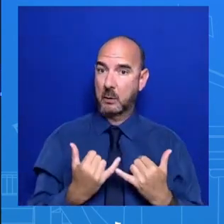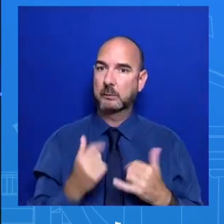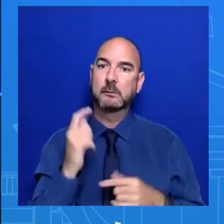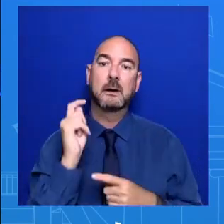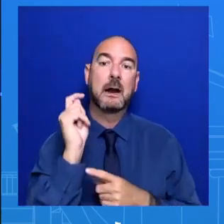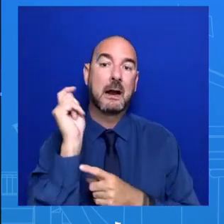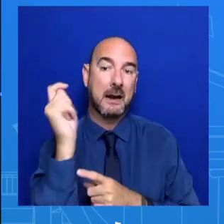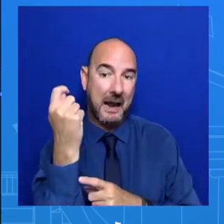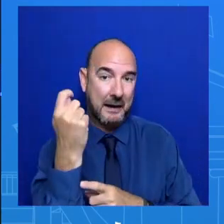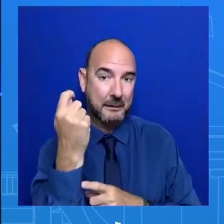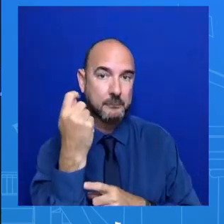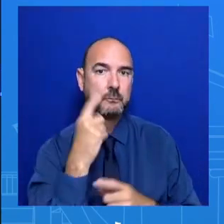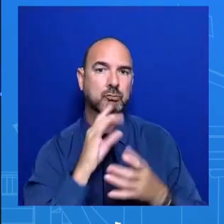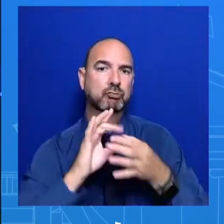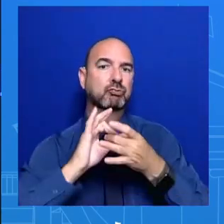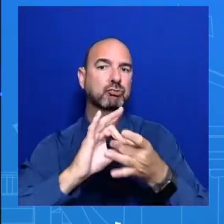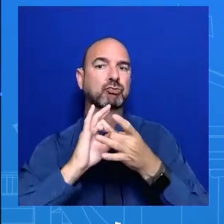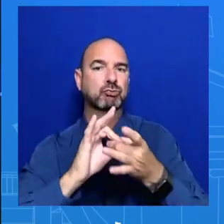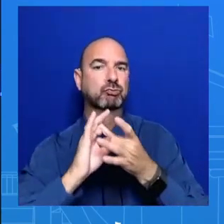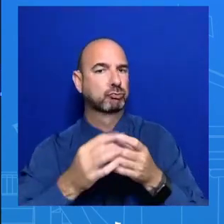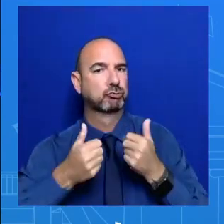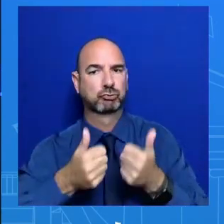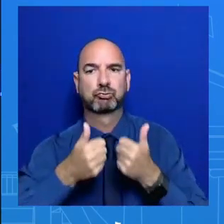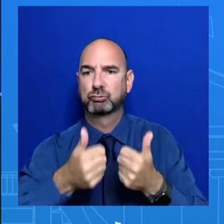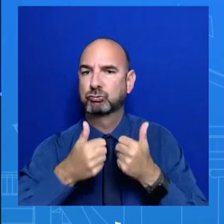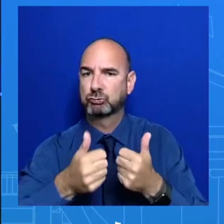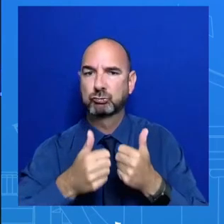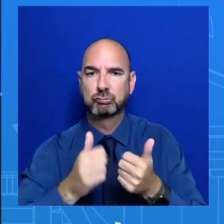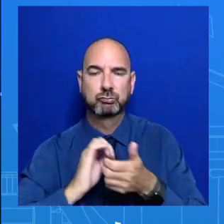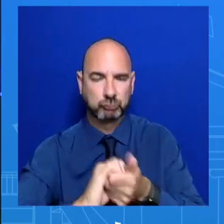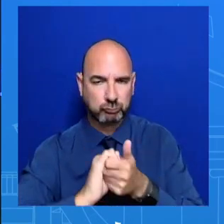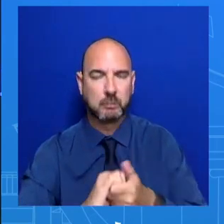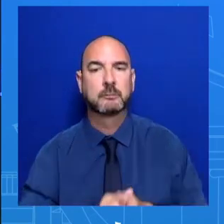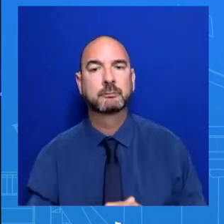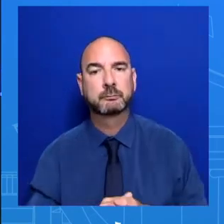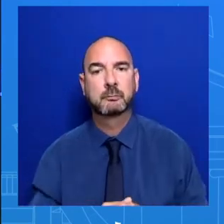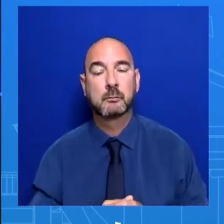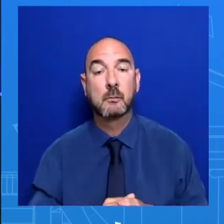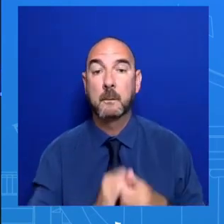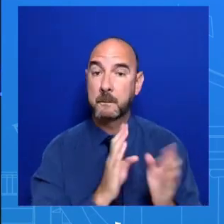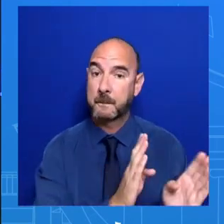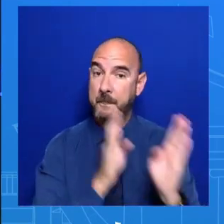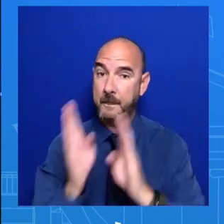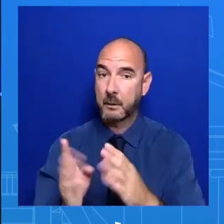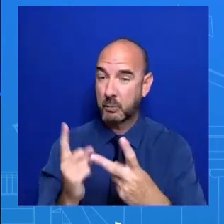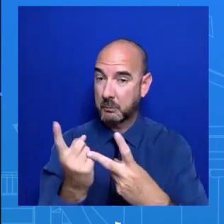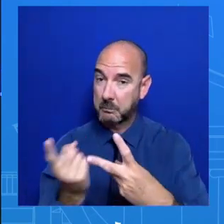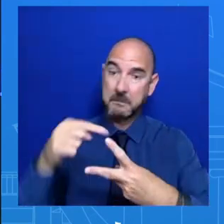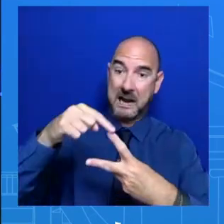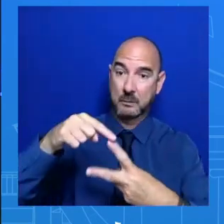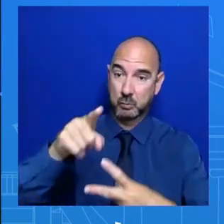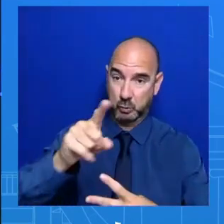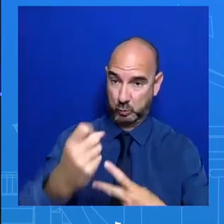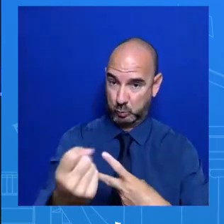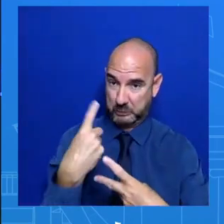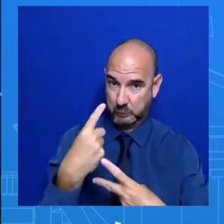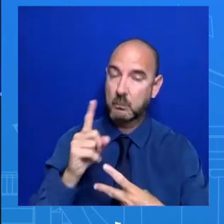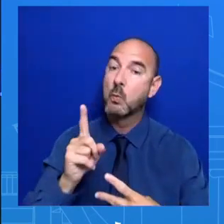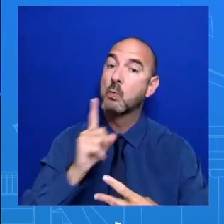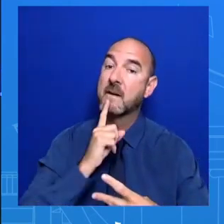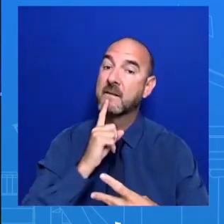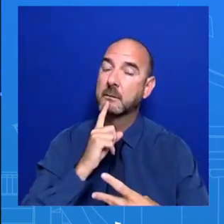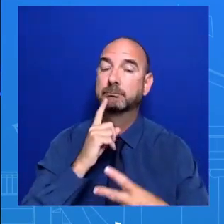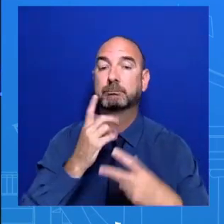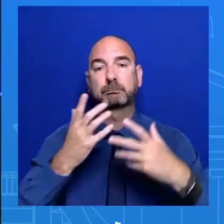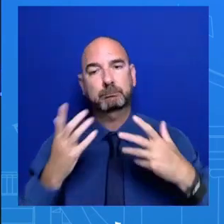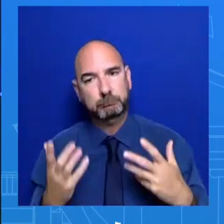continent. In terms of how we look at Rafah, as I've said before, the key concern that we have is major maneuvers into